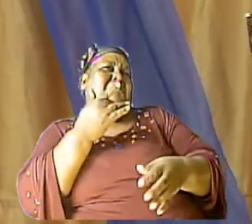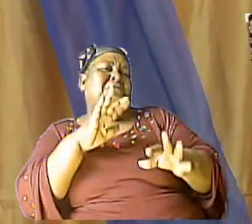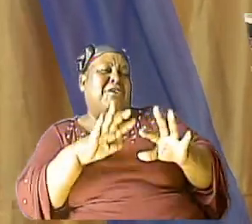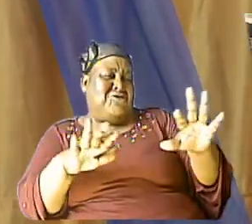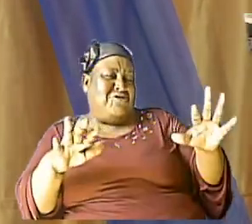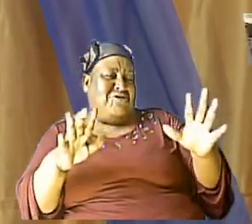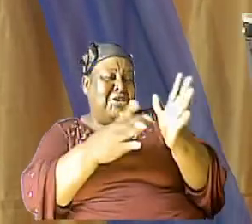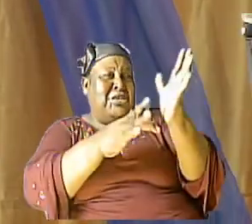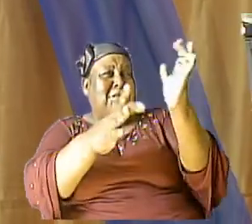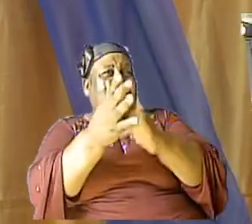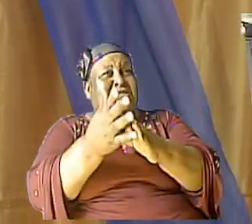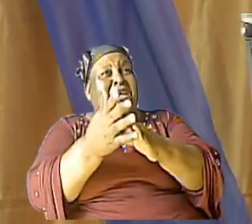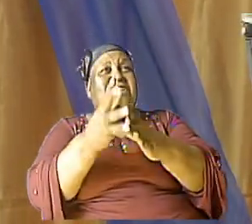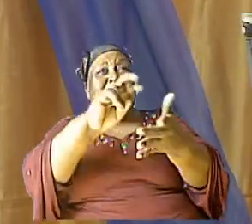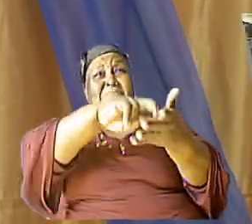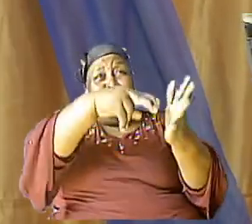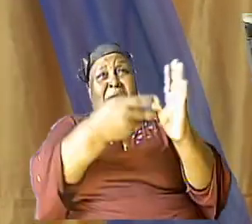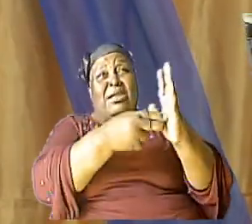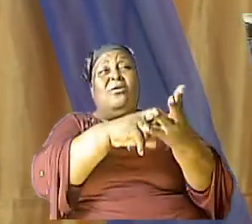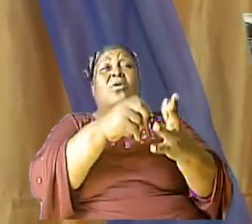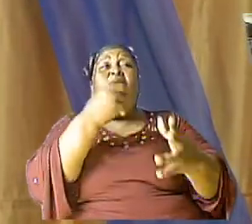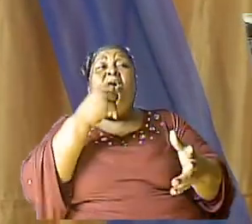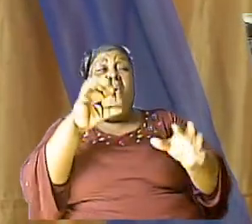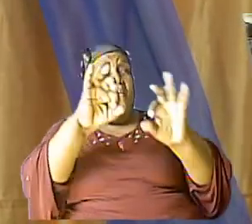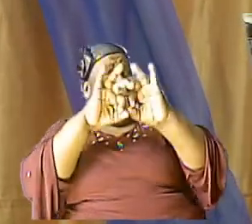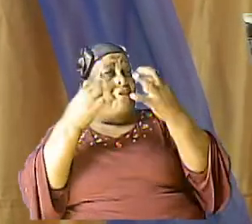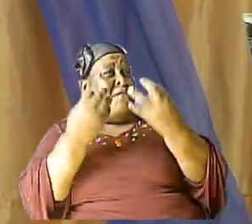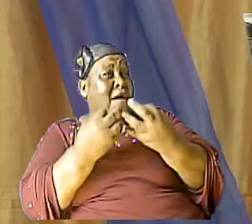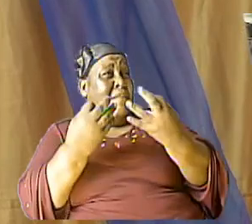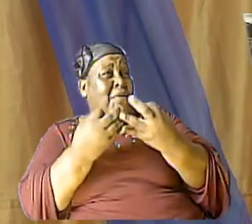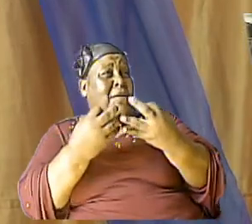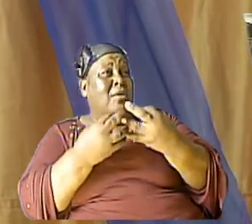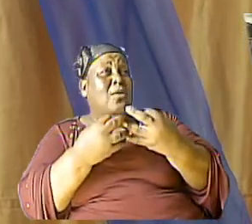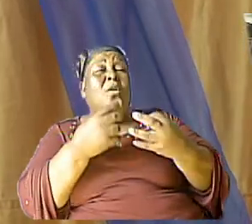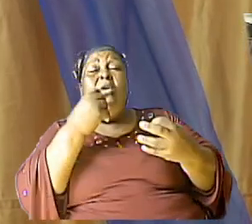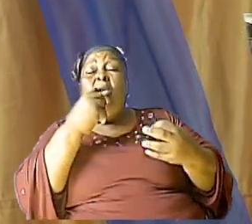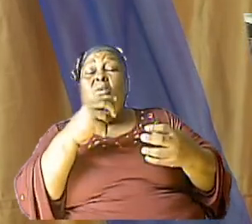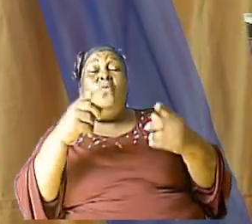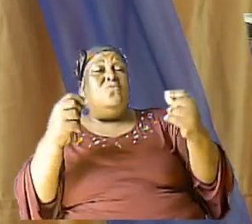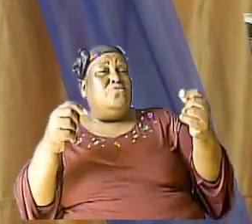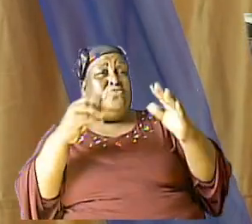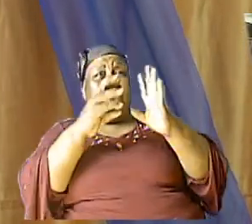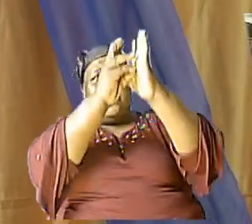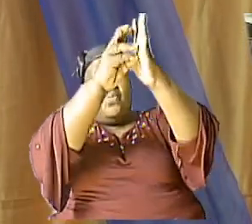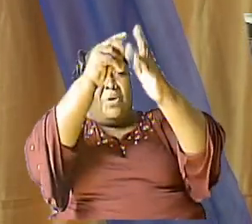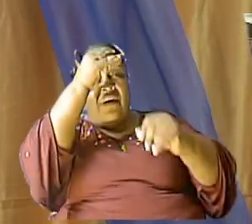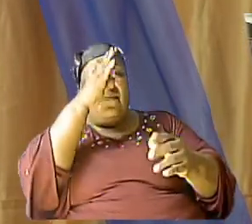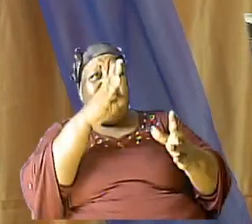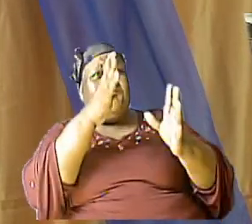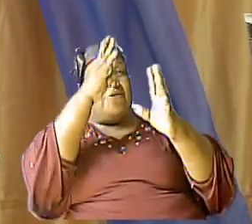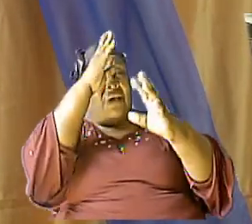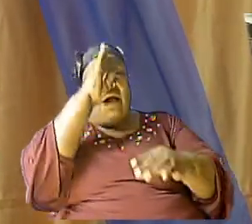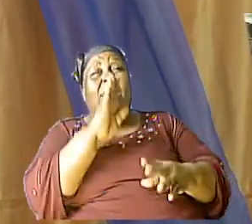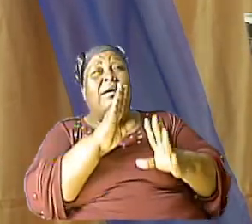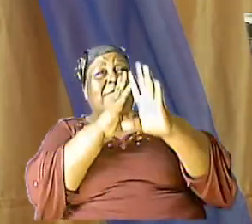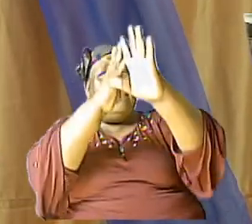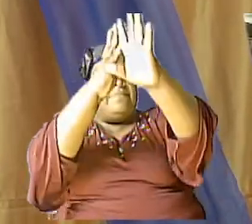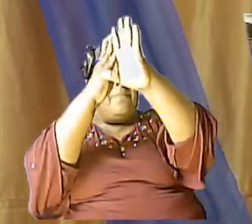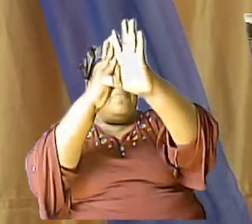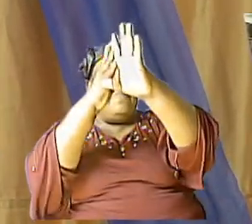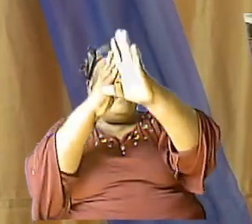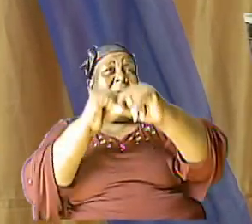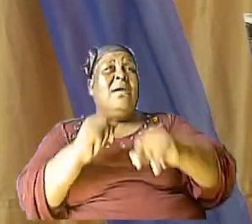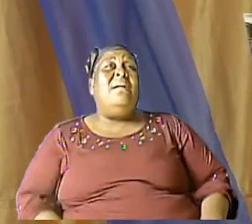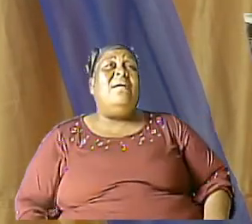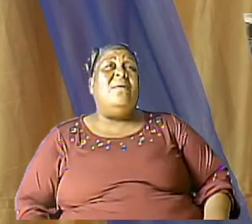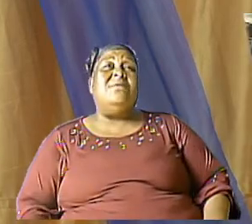definition of who a family is. Who doeth the will of the Father? They say that water is thicker than